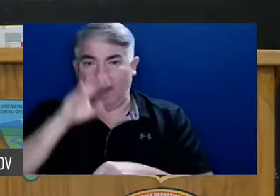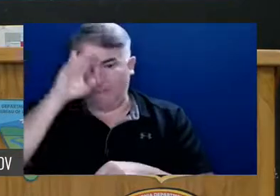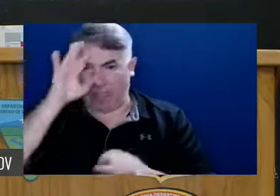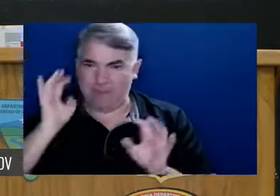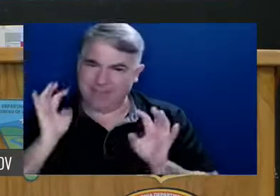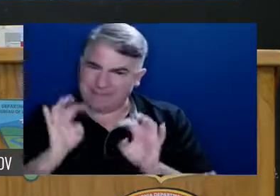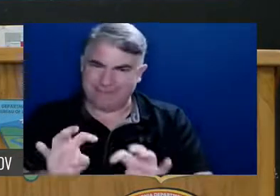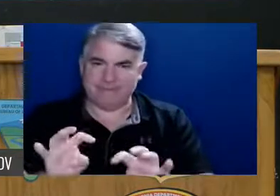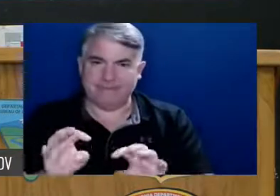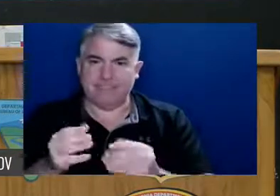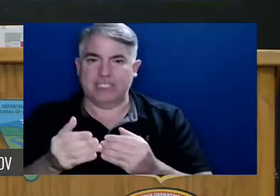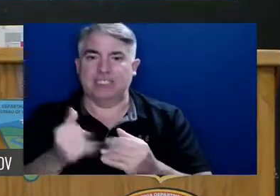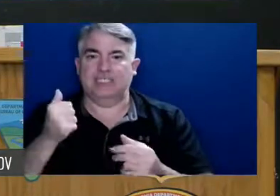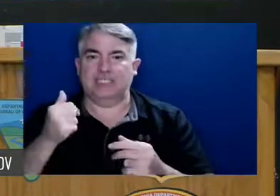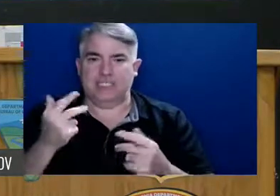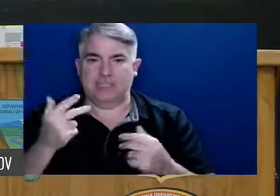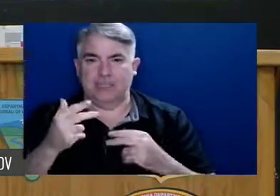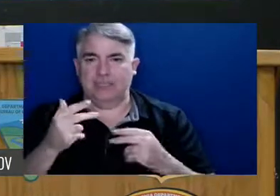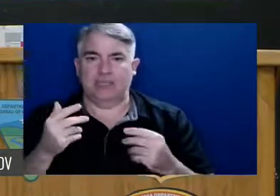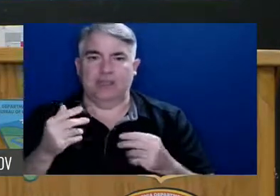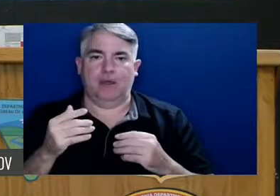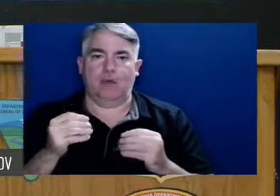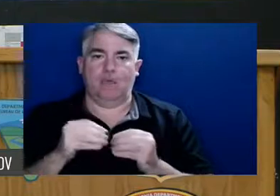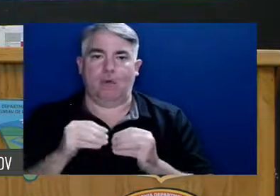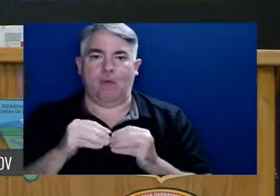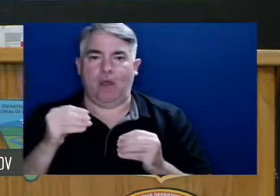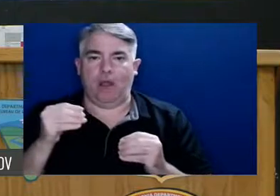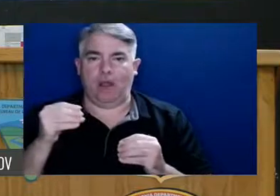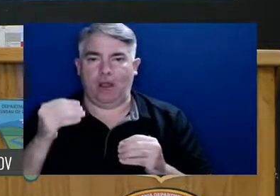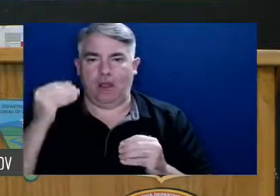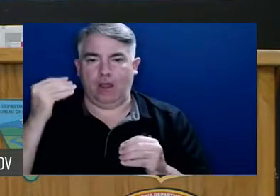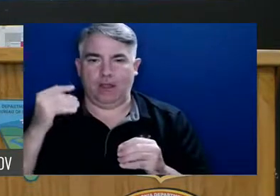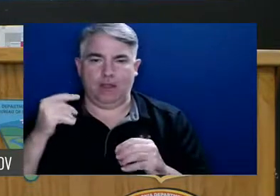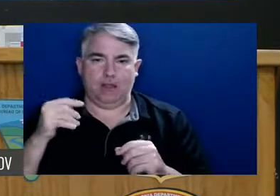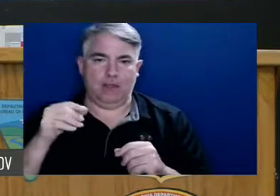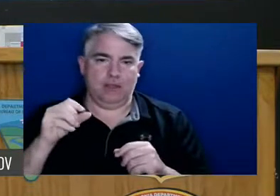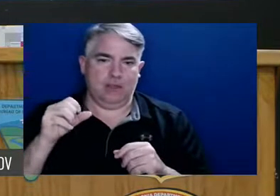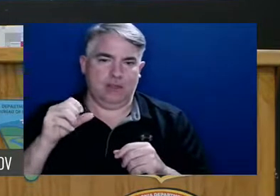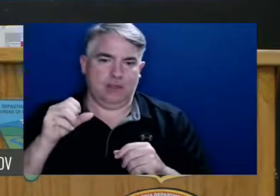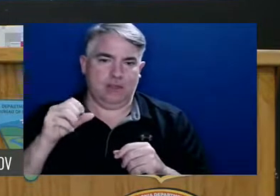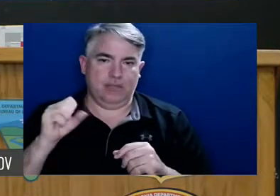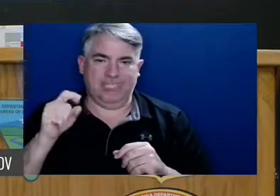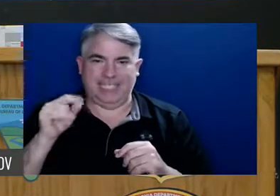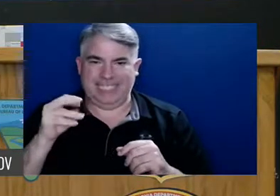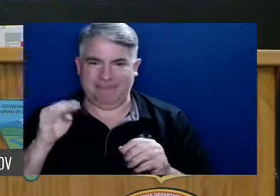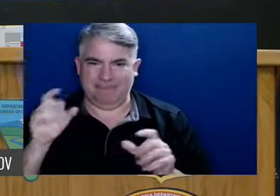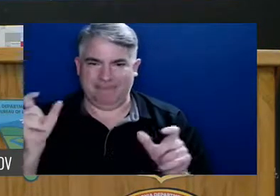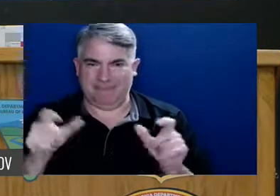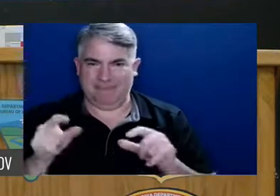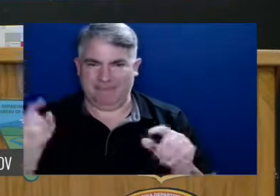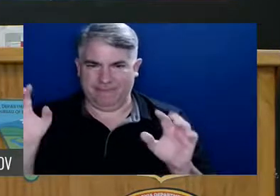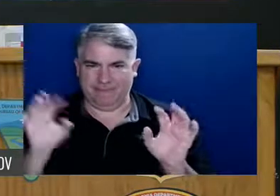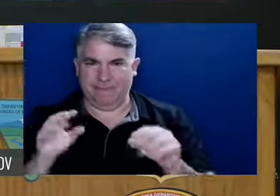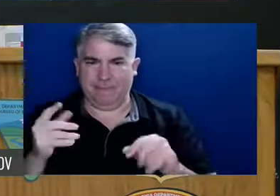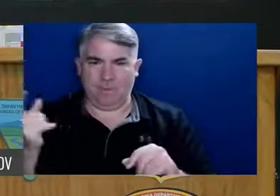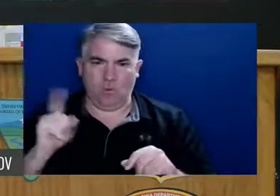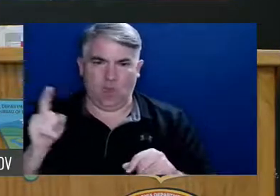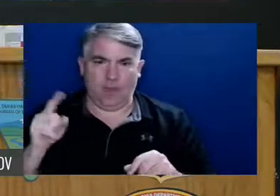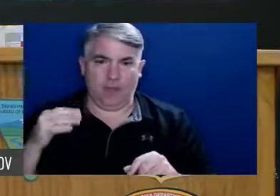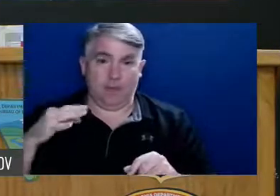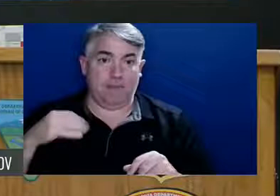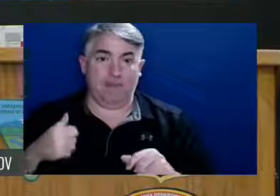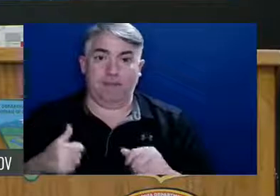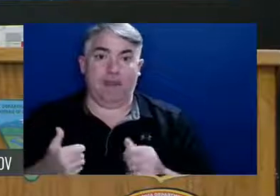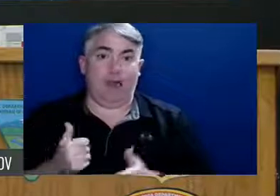hotter, drier weather conditions. Which areas benefited the most from the moisture? I think